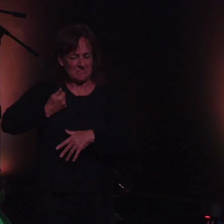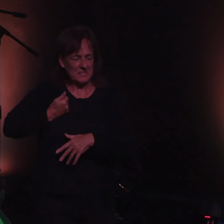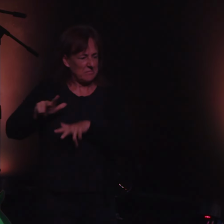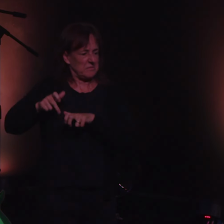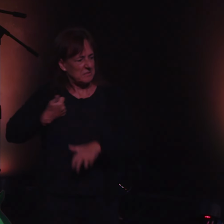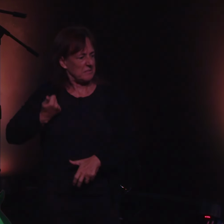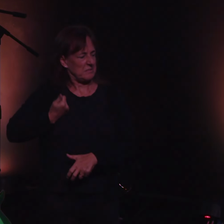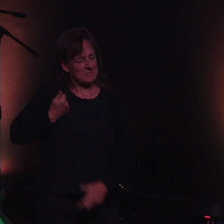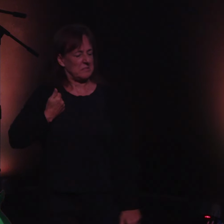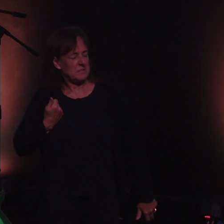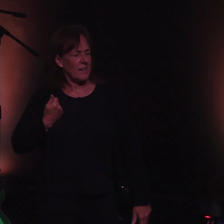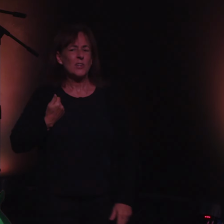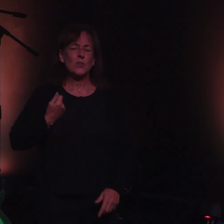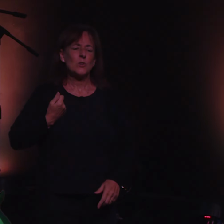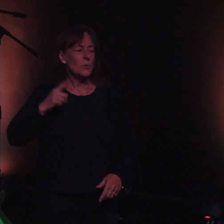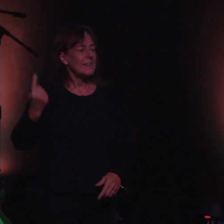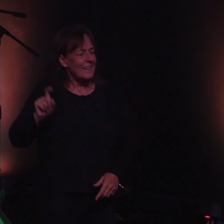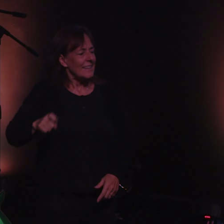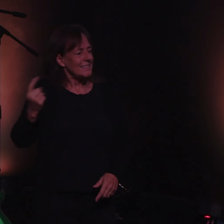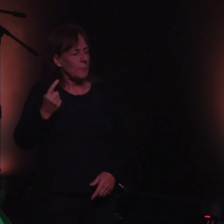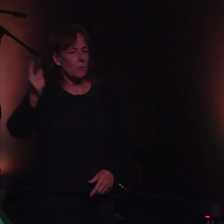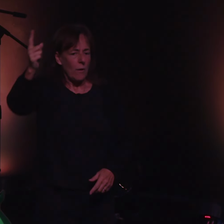someone who really can come and help you.